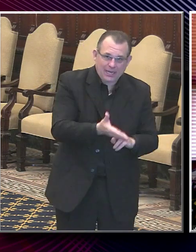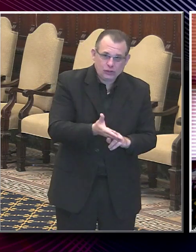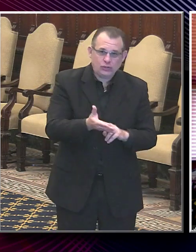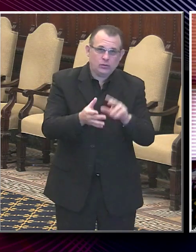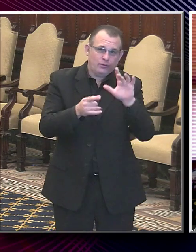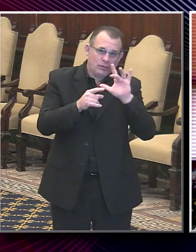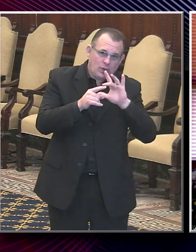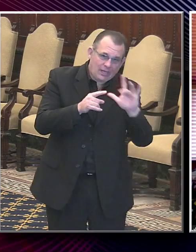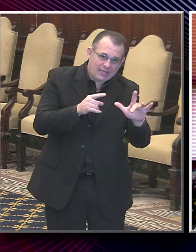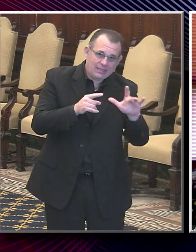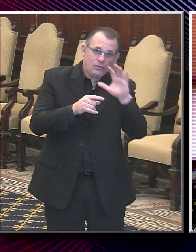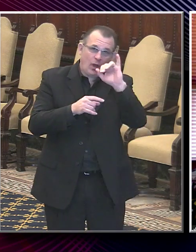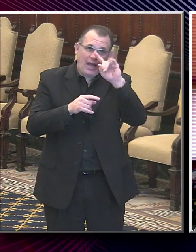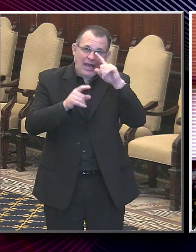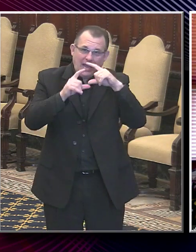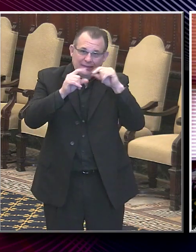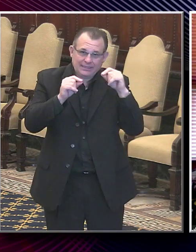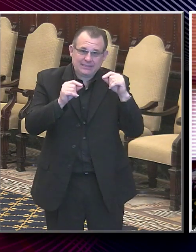Again, that's